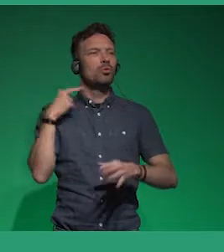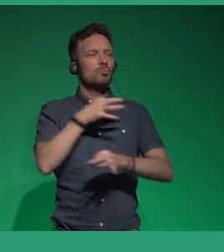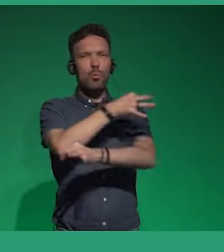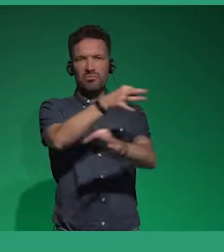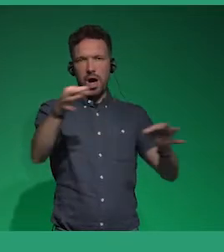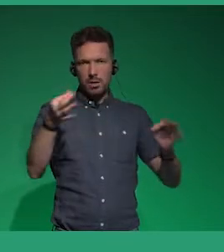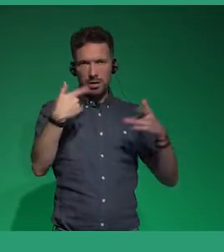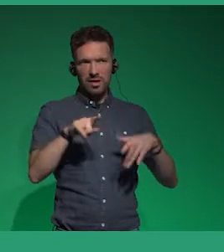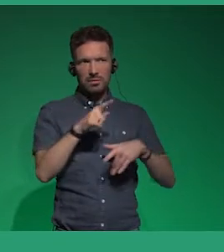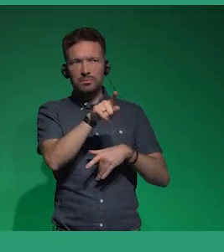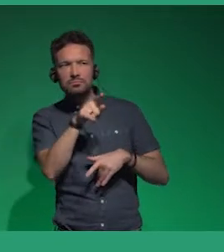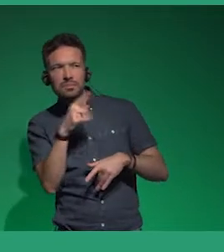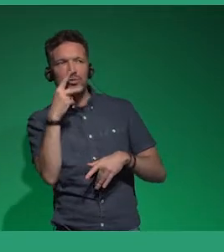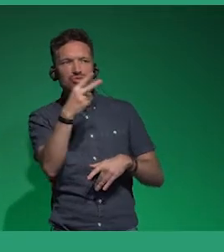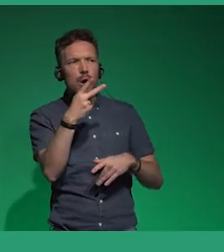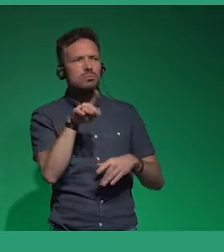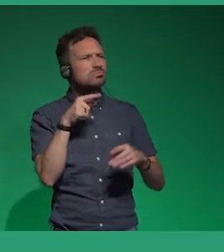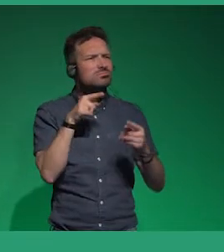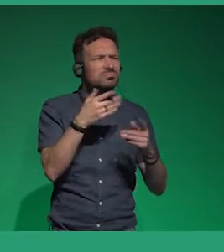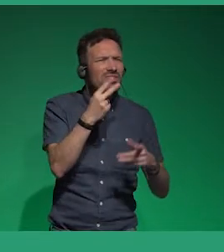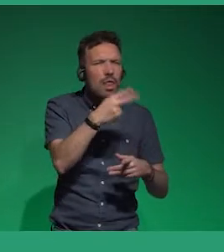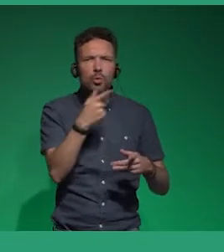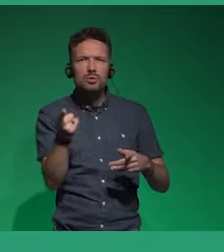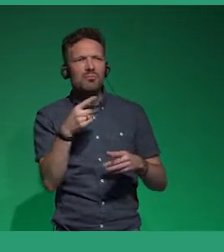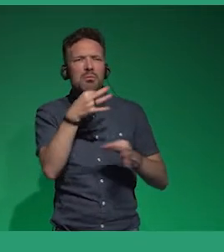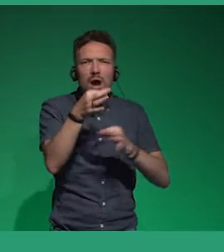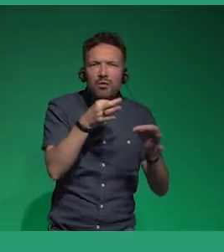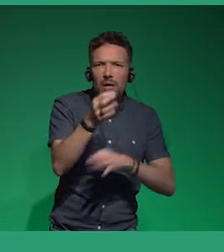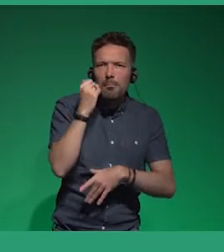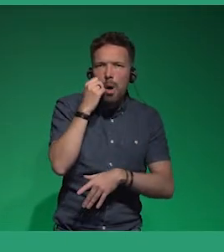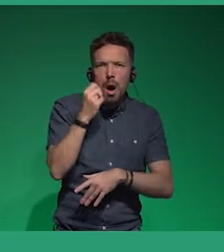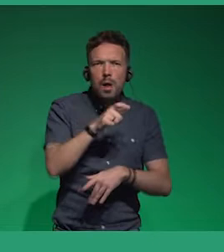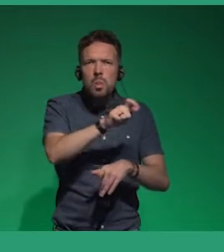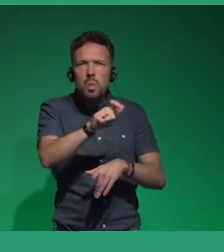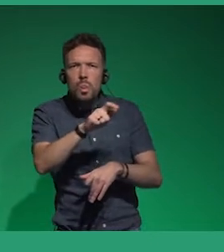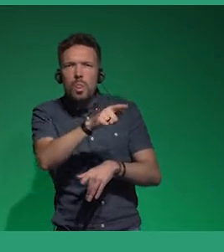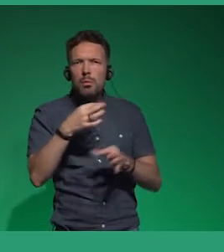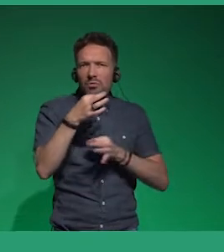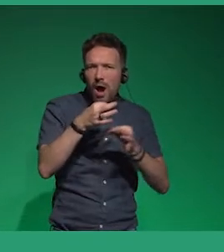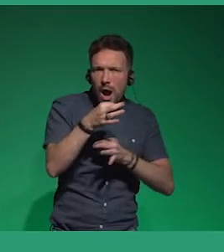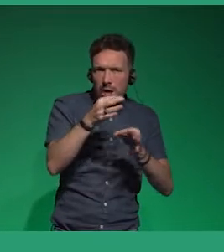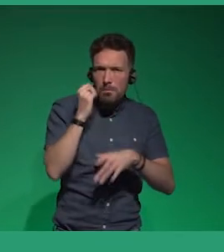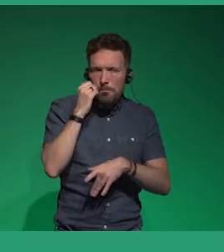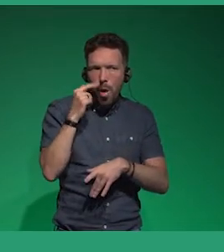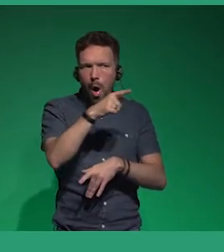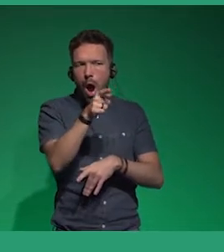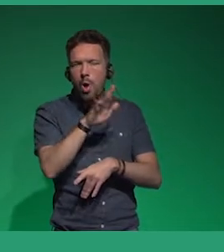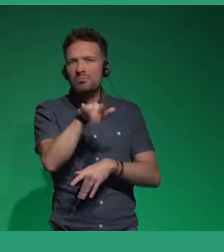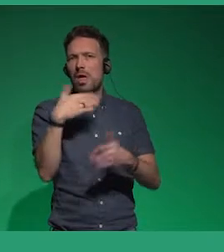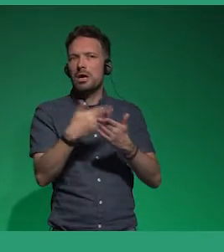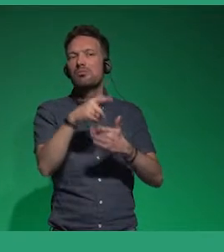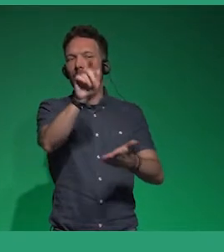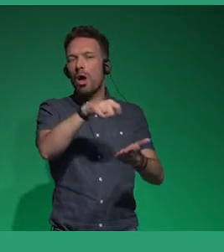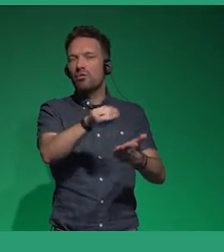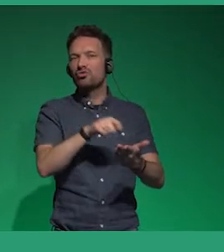that the share of farm households growing oil palm increased from 37% in 2012